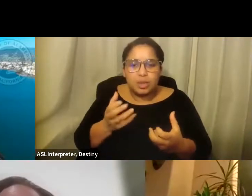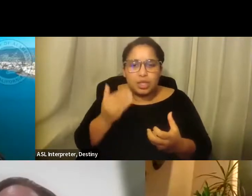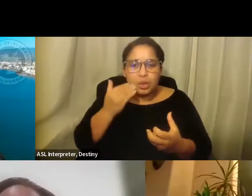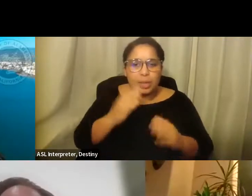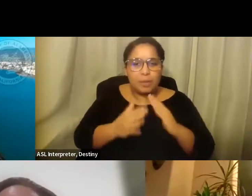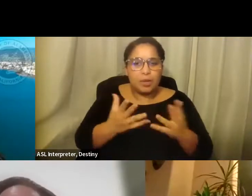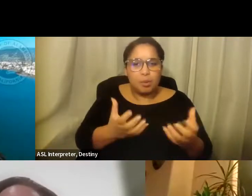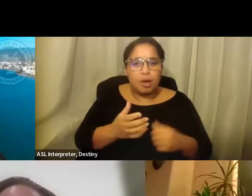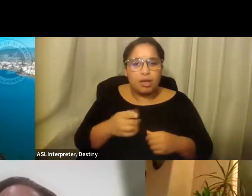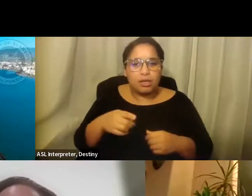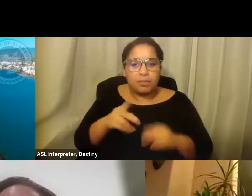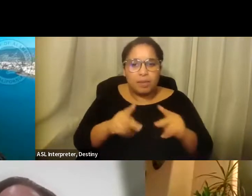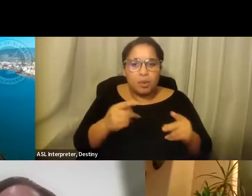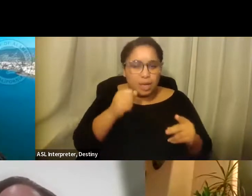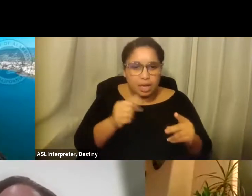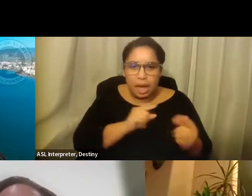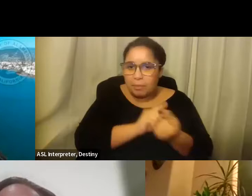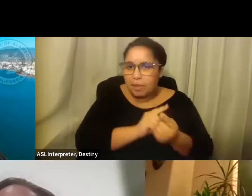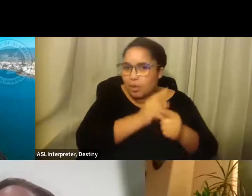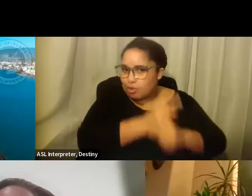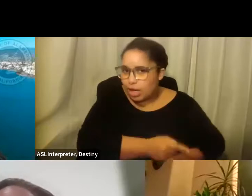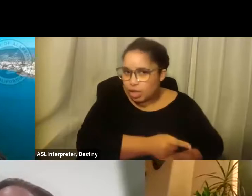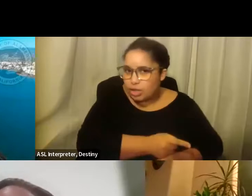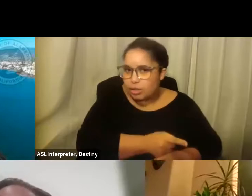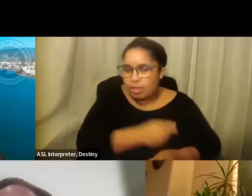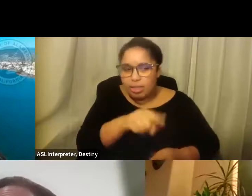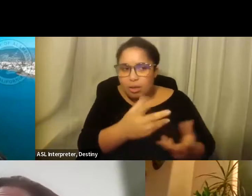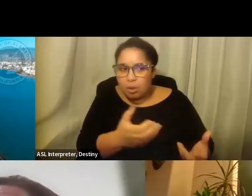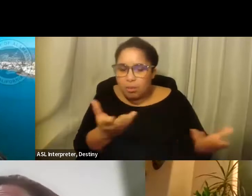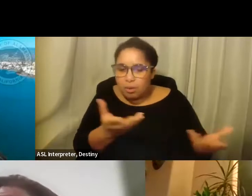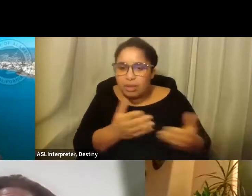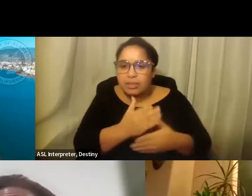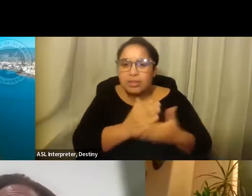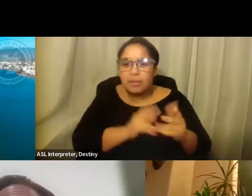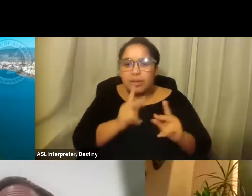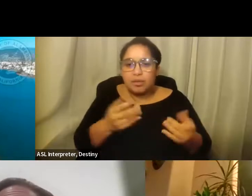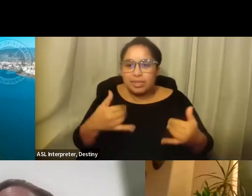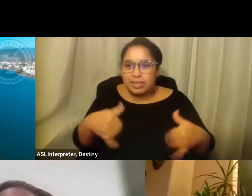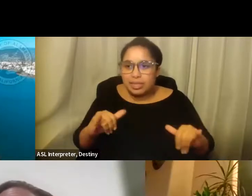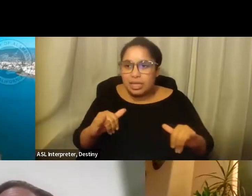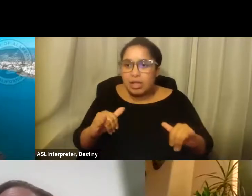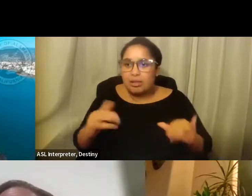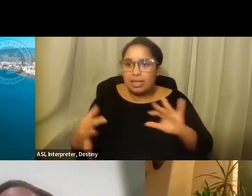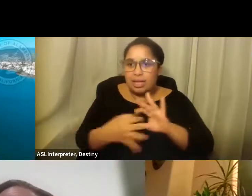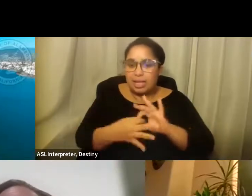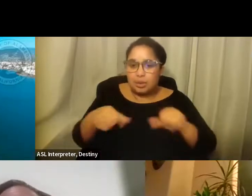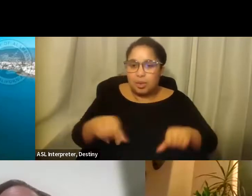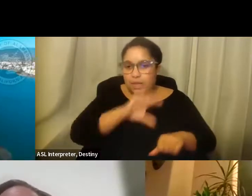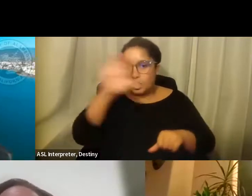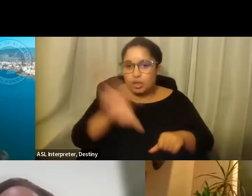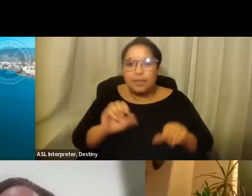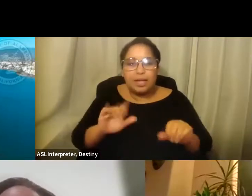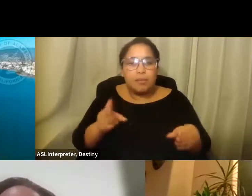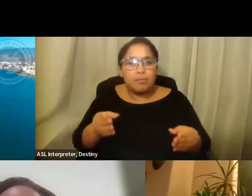want? What about the people that we don't meet with regularly? And some of the people who are still on could offer